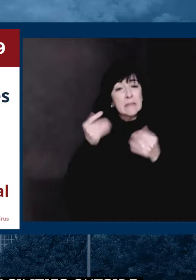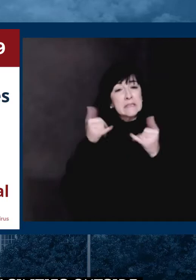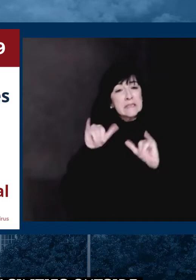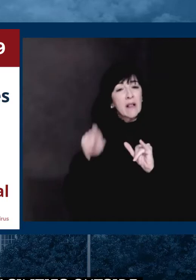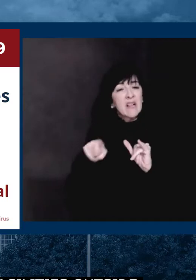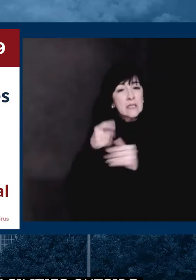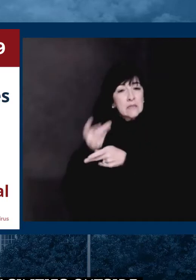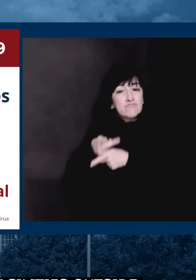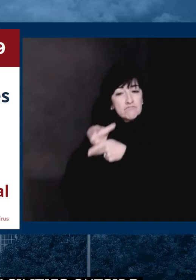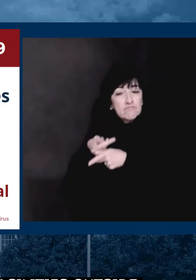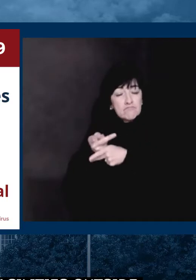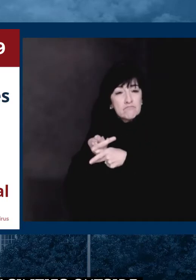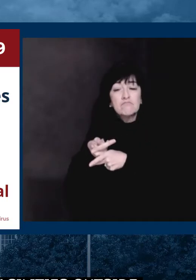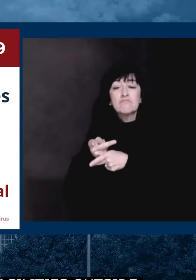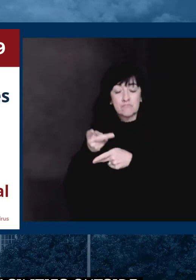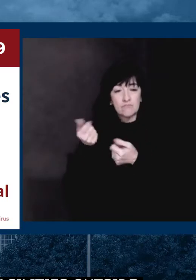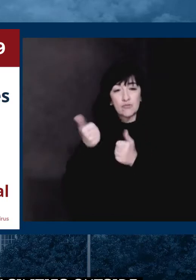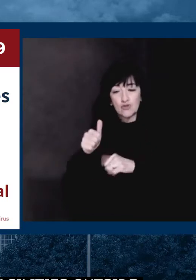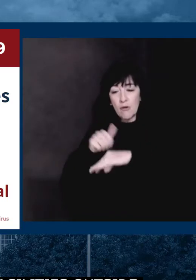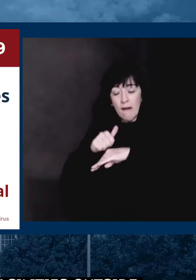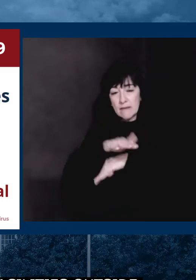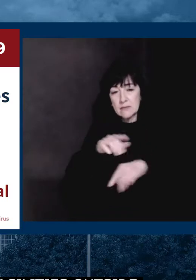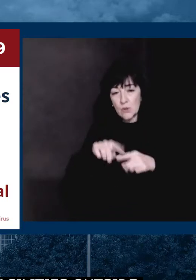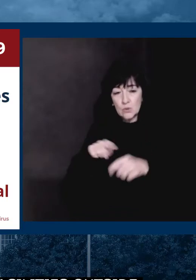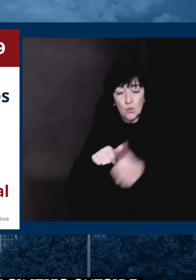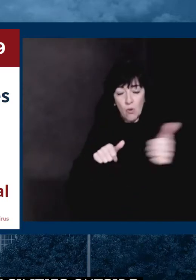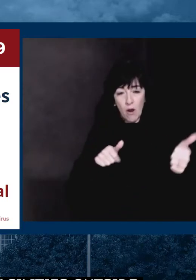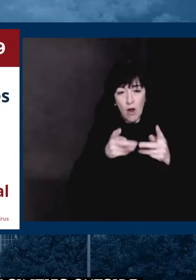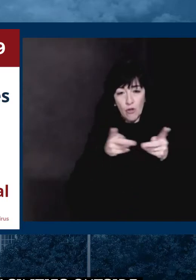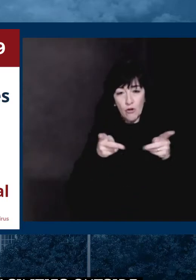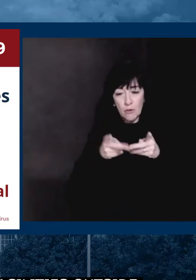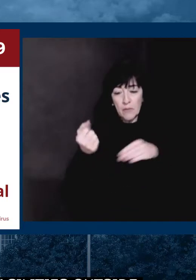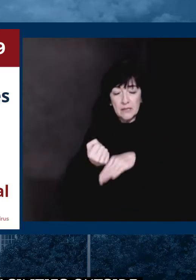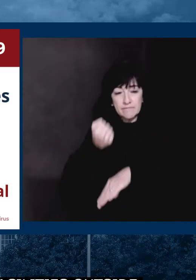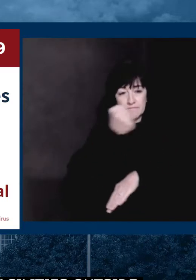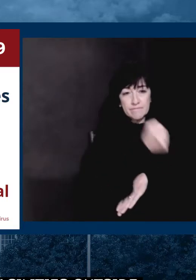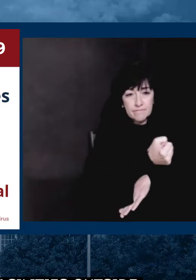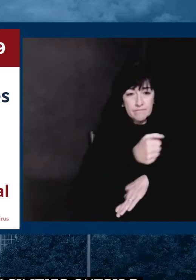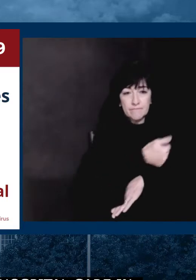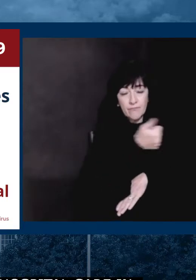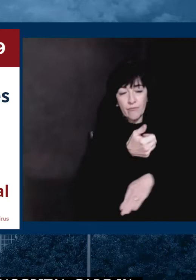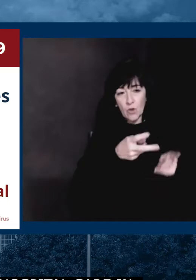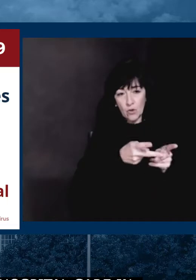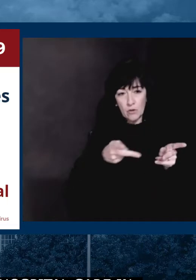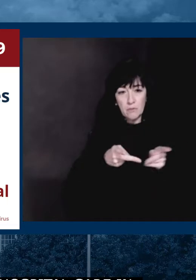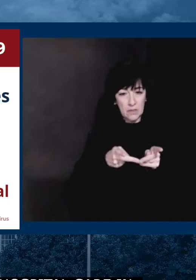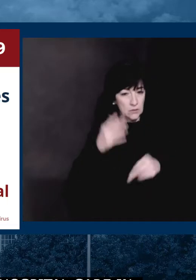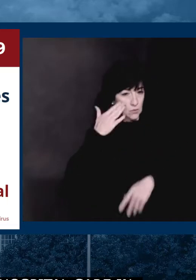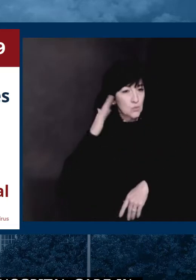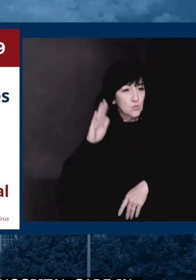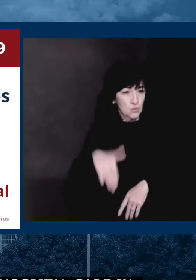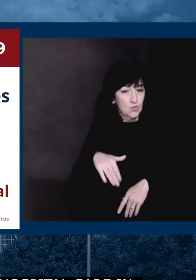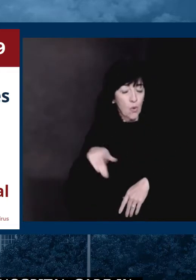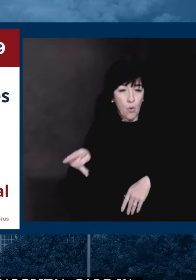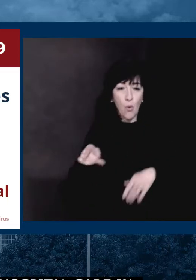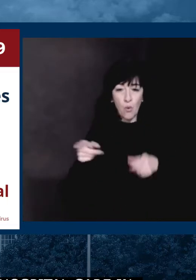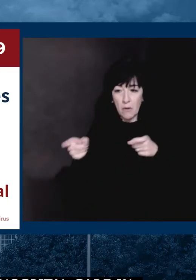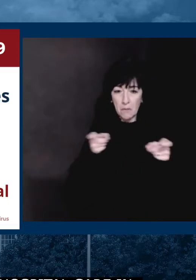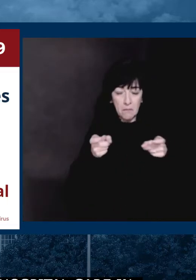in skilled nursing facilities and other facilities. And I know that they are managing their population